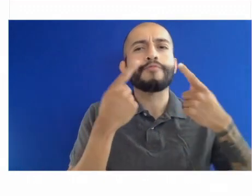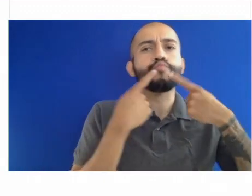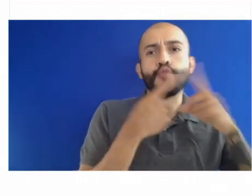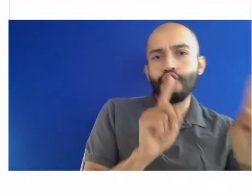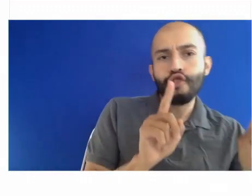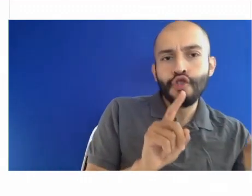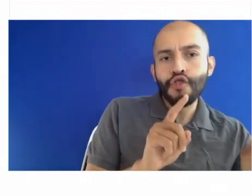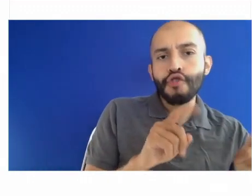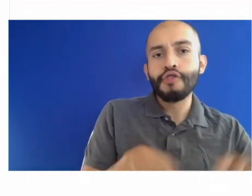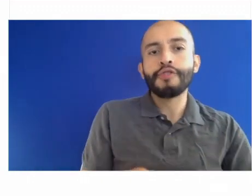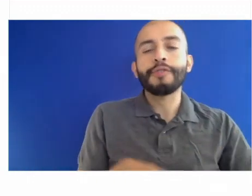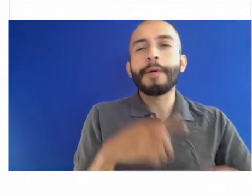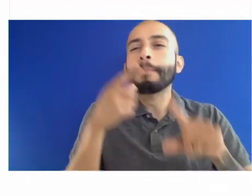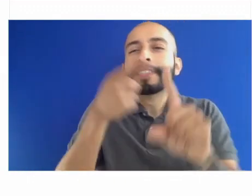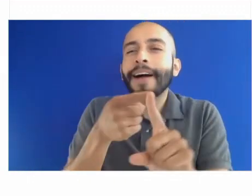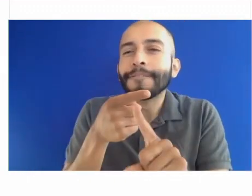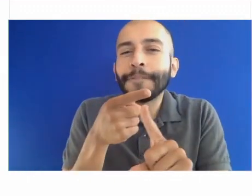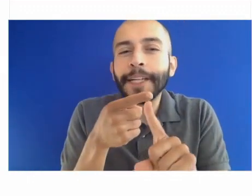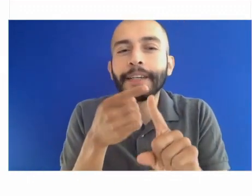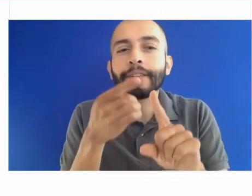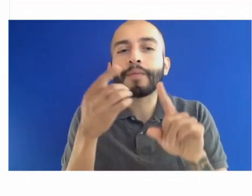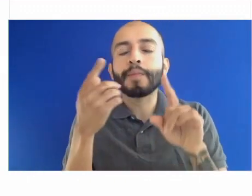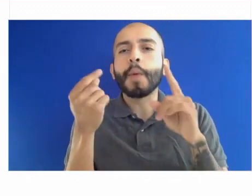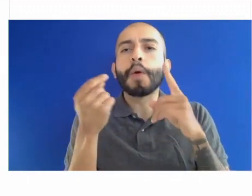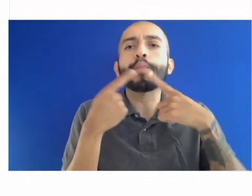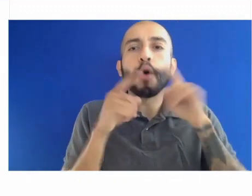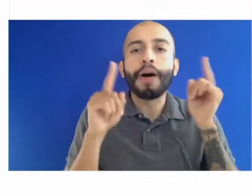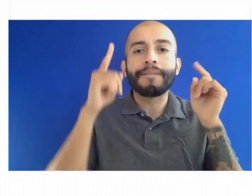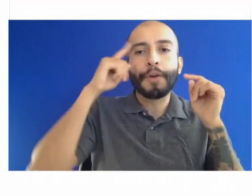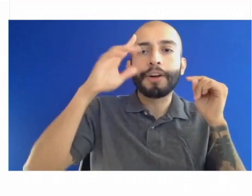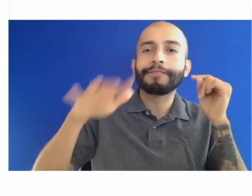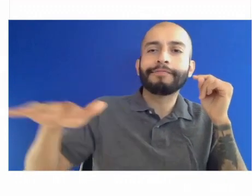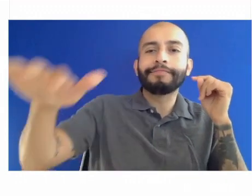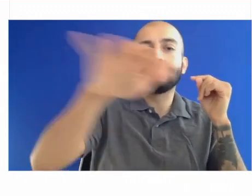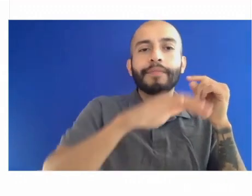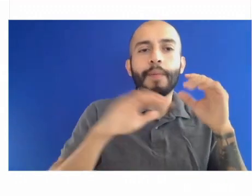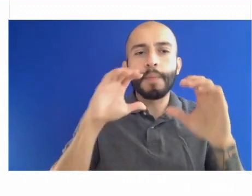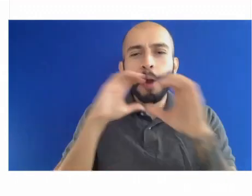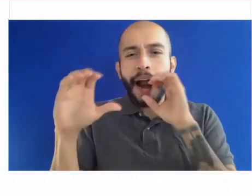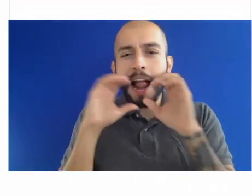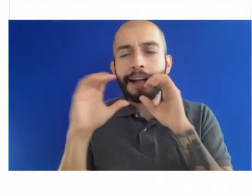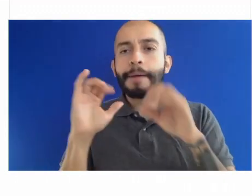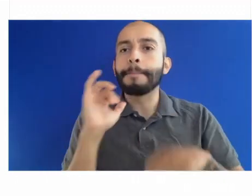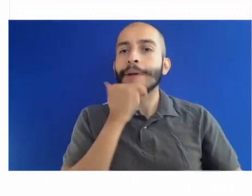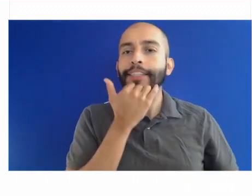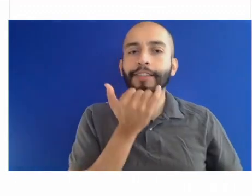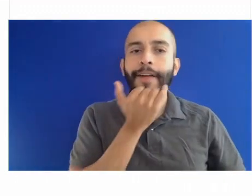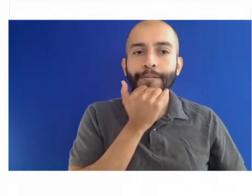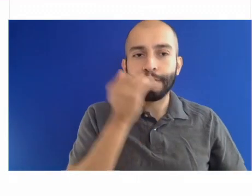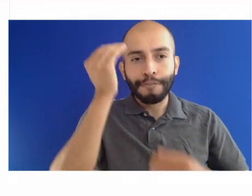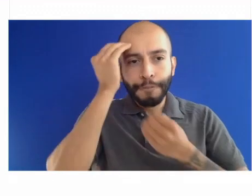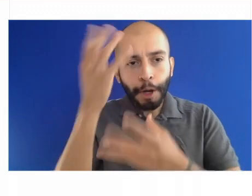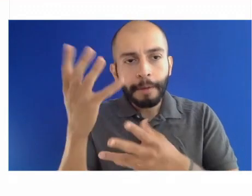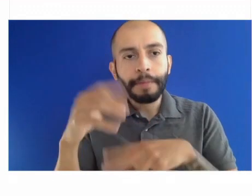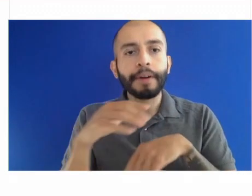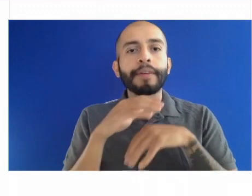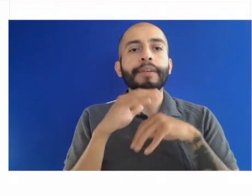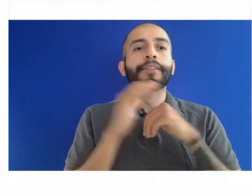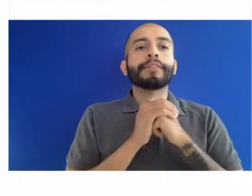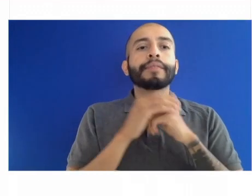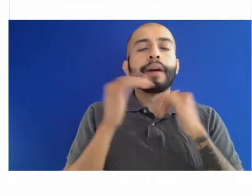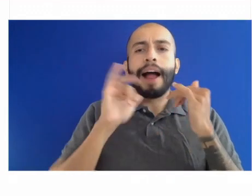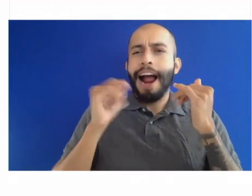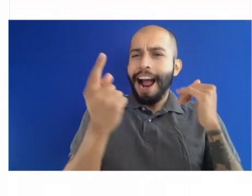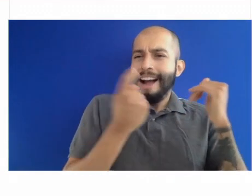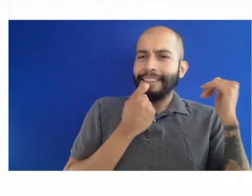communicating misinformation and to ask ourselves why it's so successful. And one